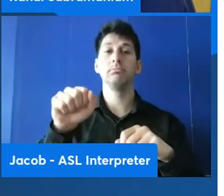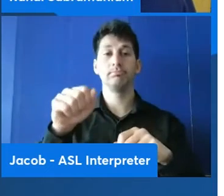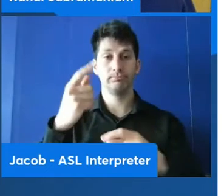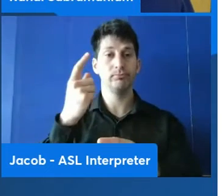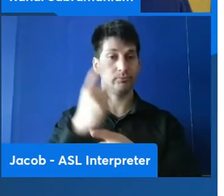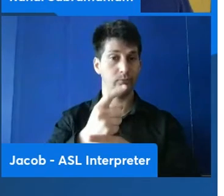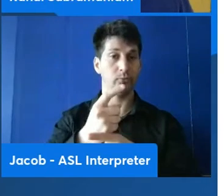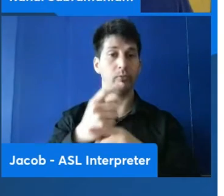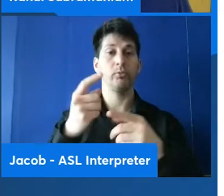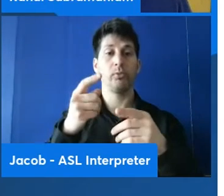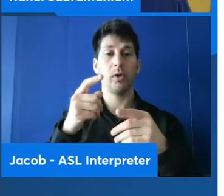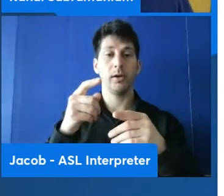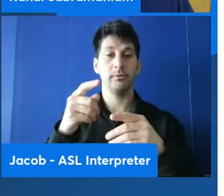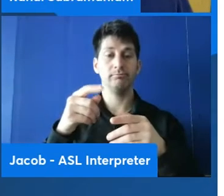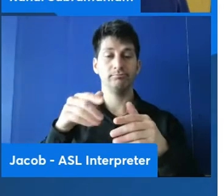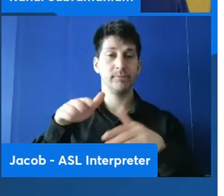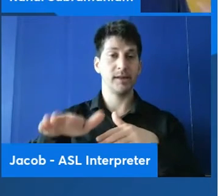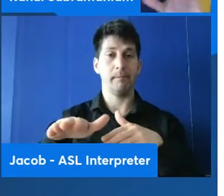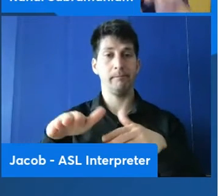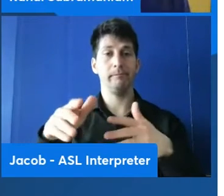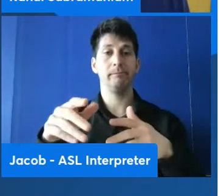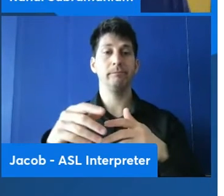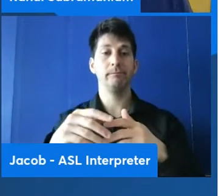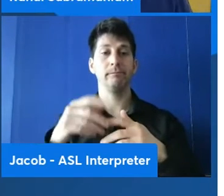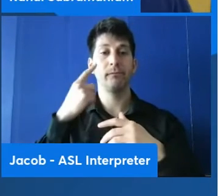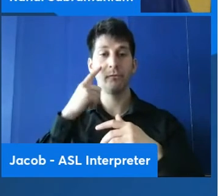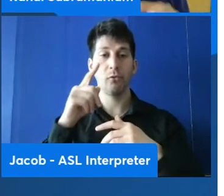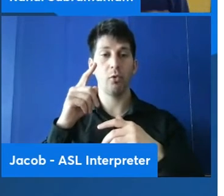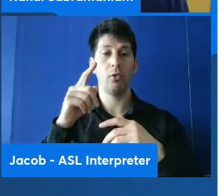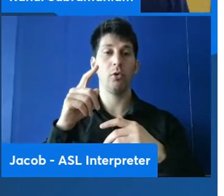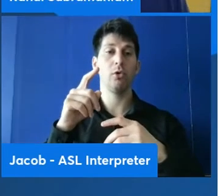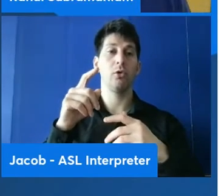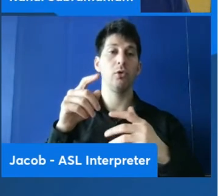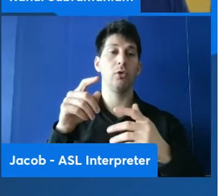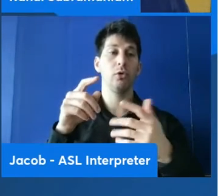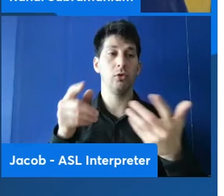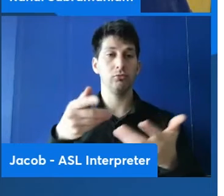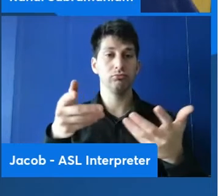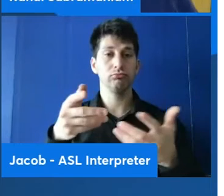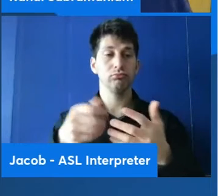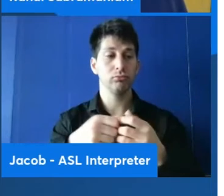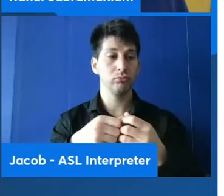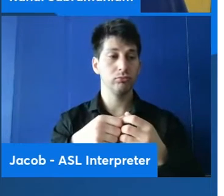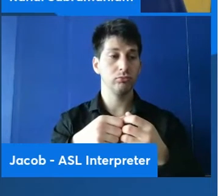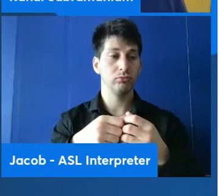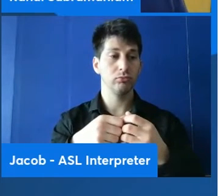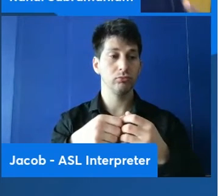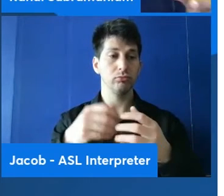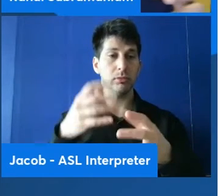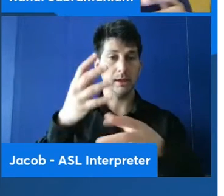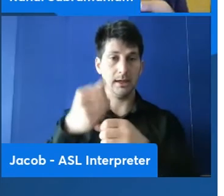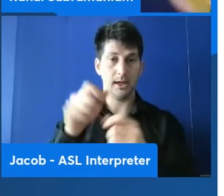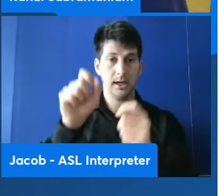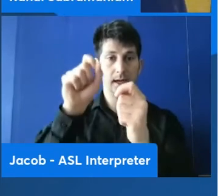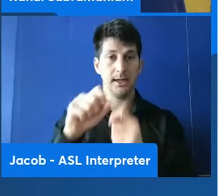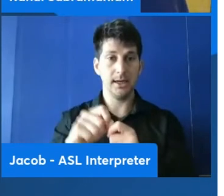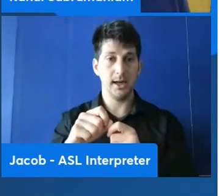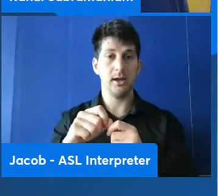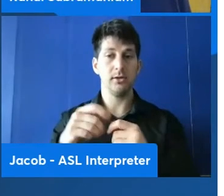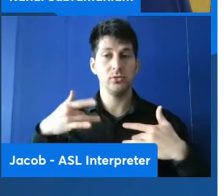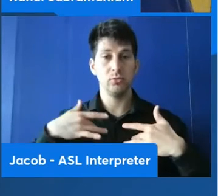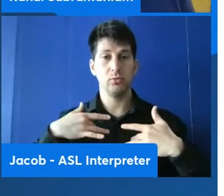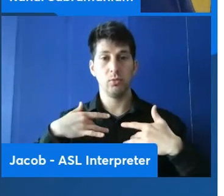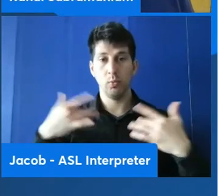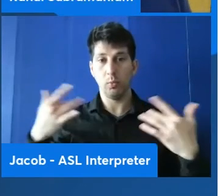direction towards observability and being able to get right into the nitty-gritty details of what's